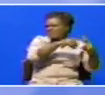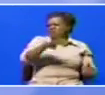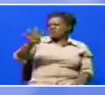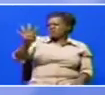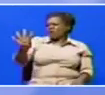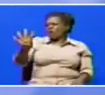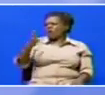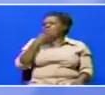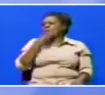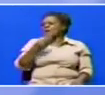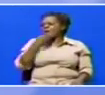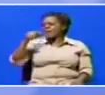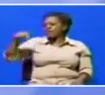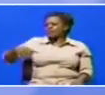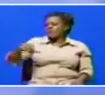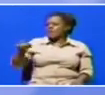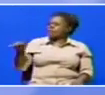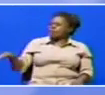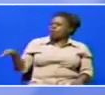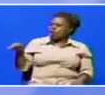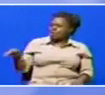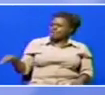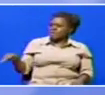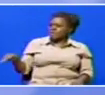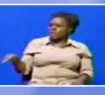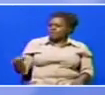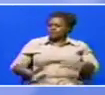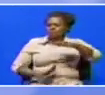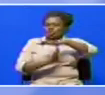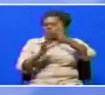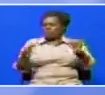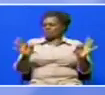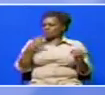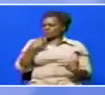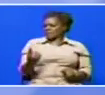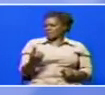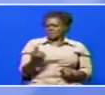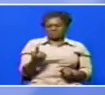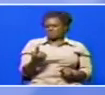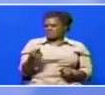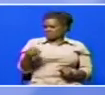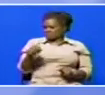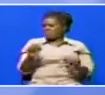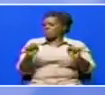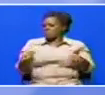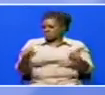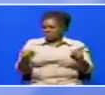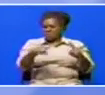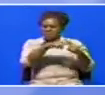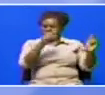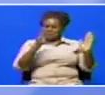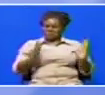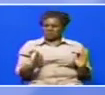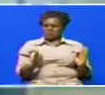this morning in Maleli in Lamu West. Senior security officials told KTN News that there are chances that the killers could have